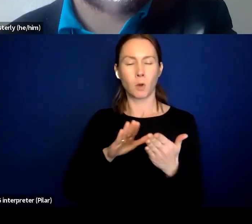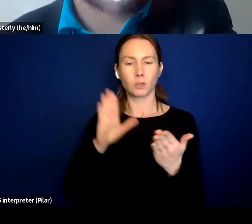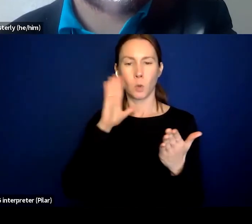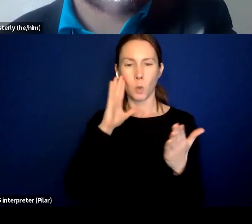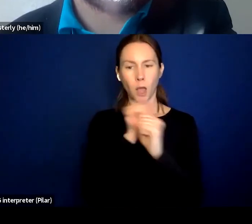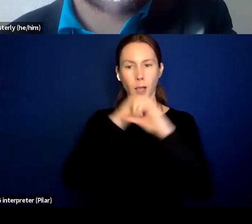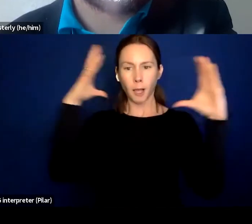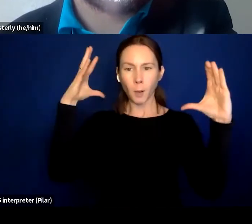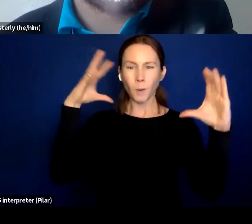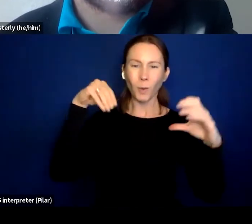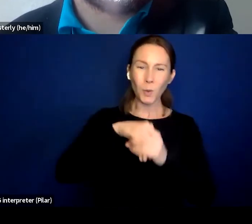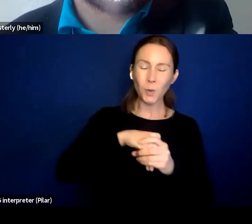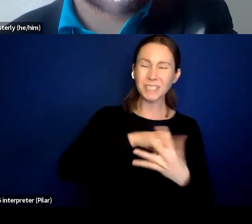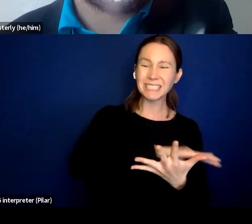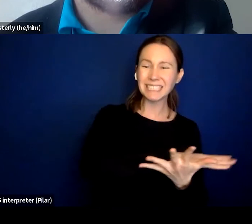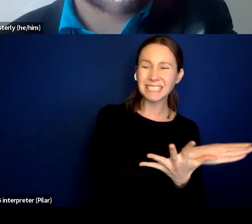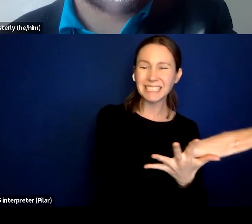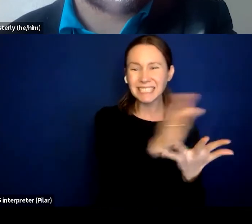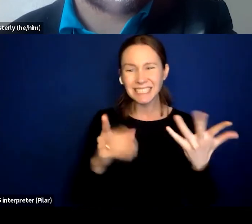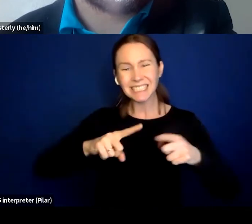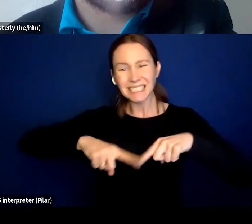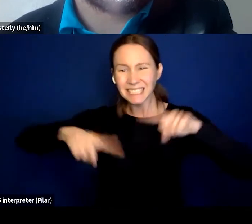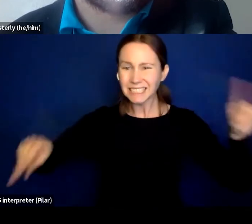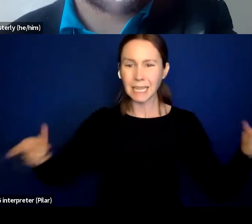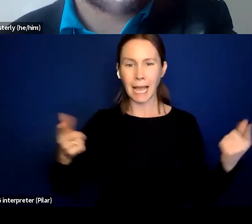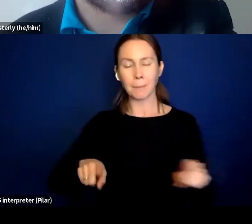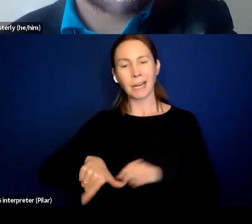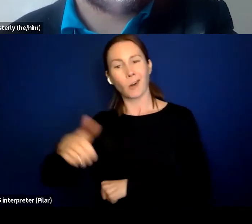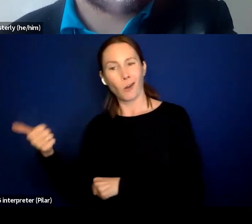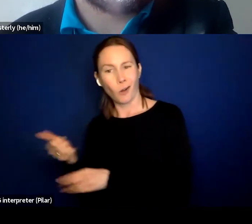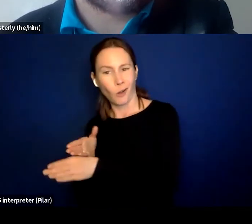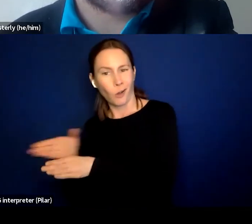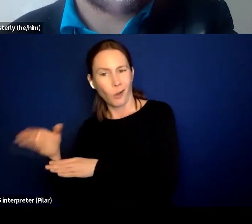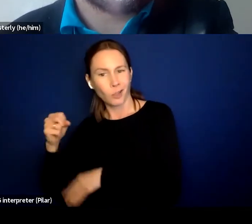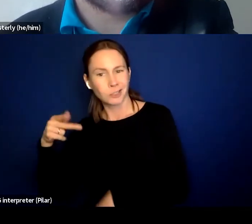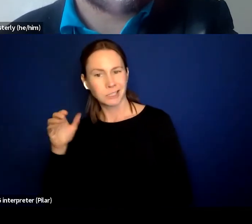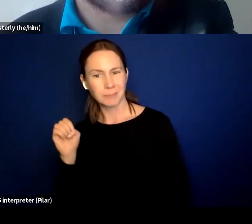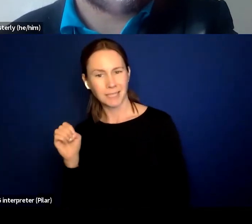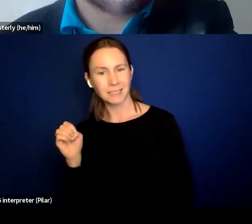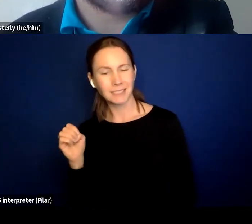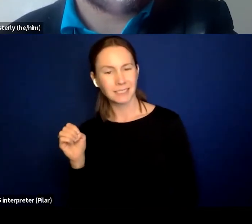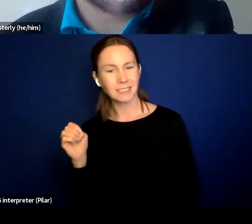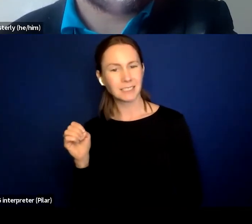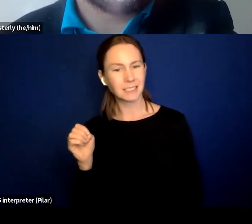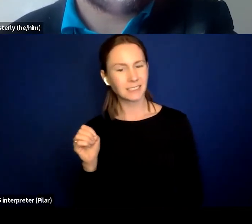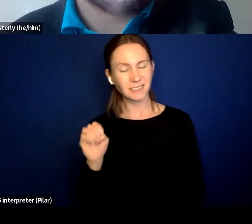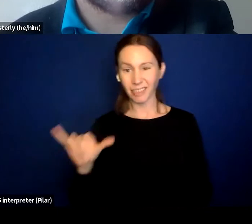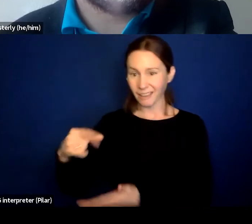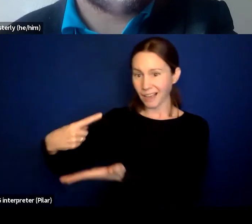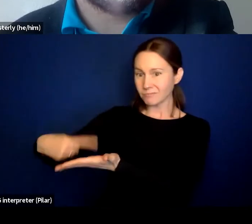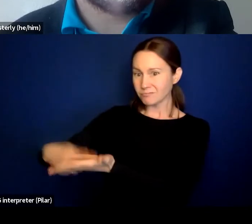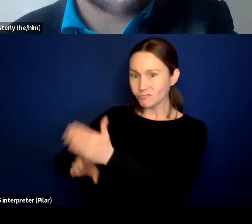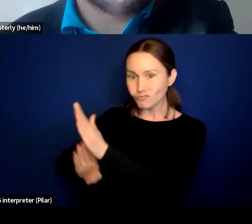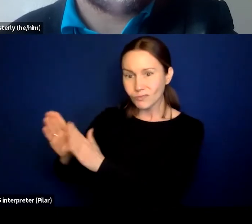all of this activity that's happening in these alternative spaces that can